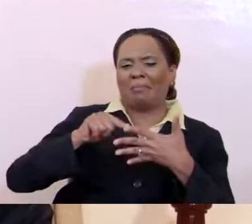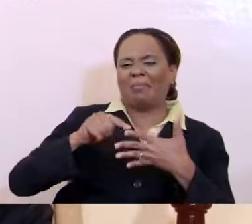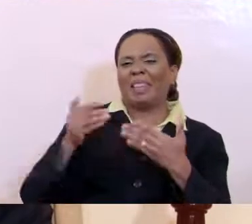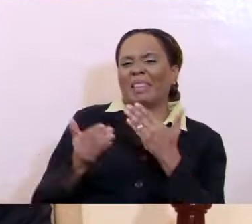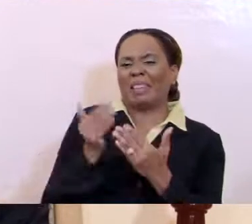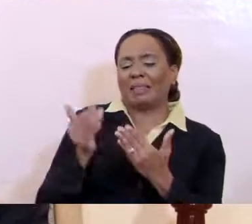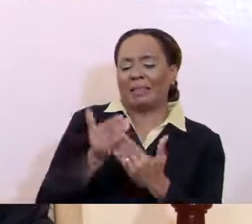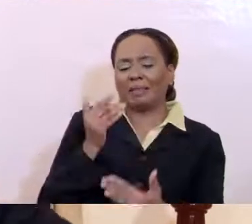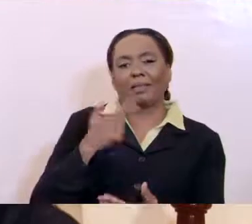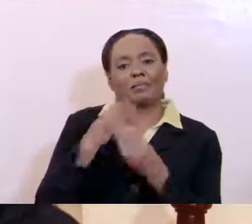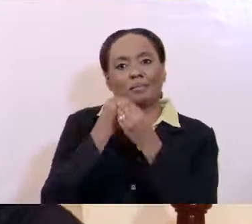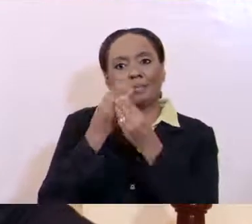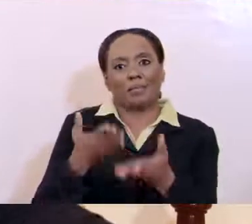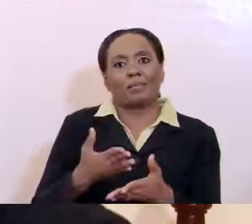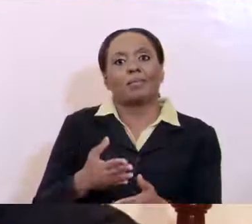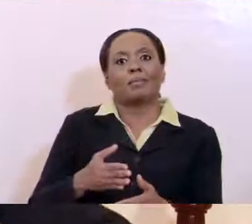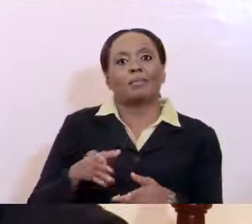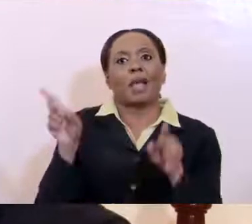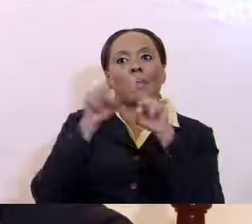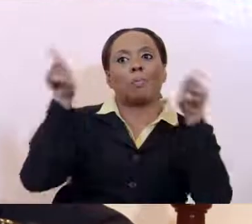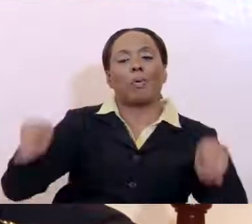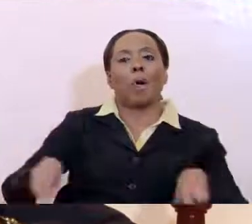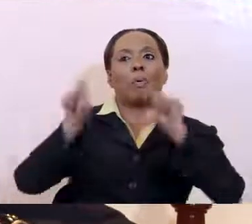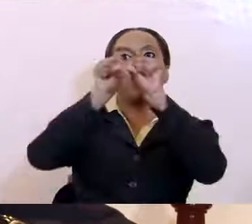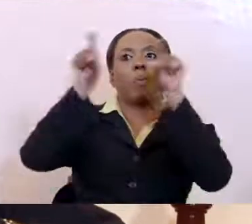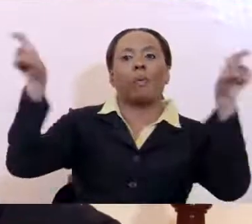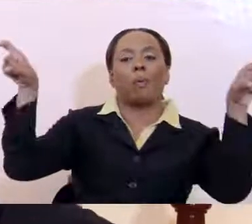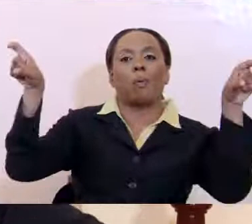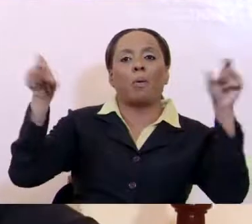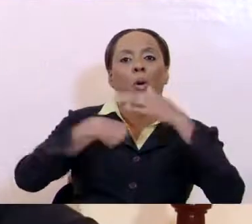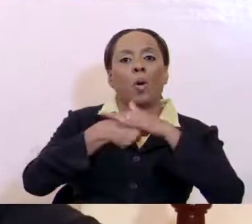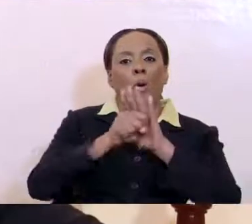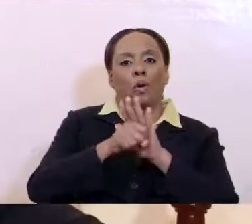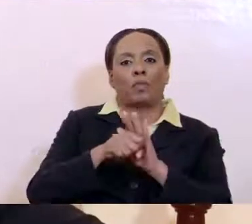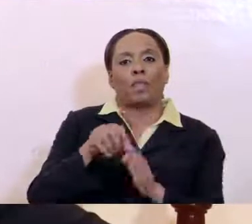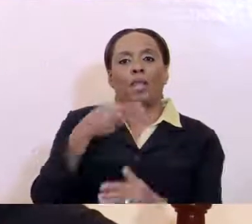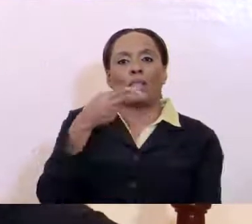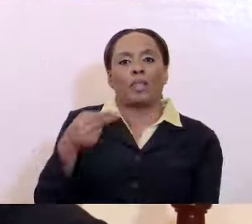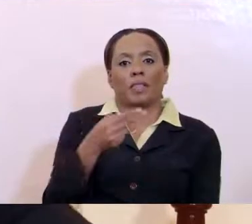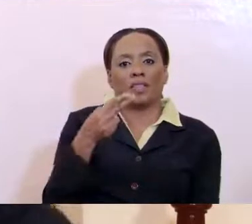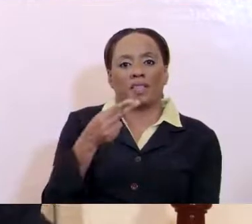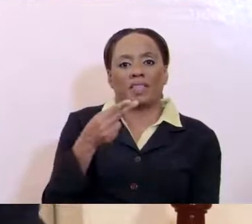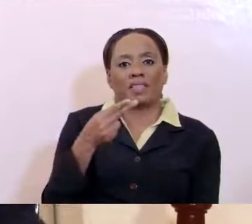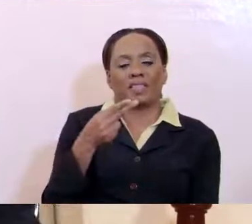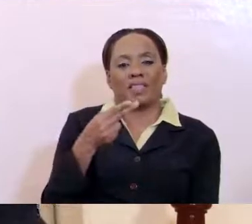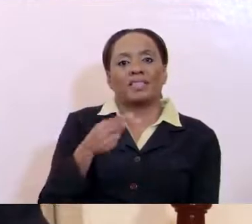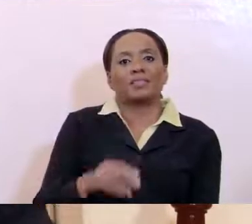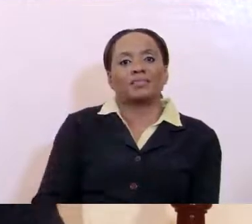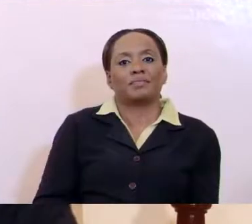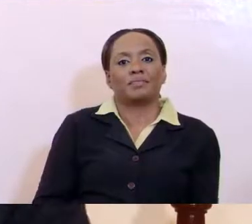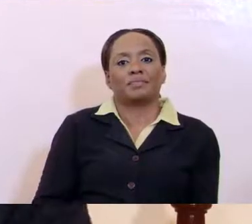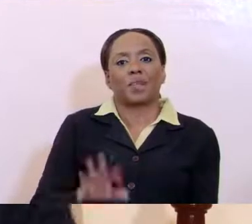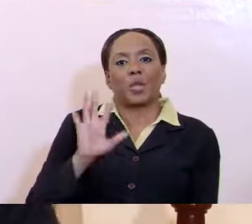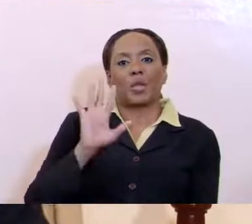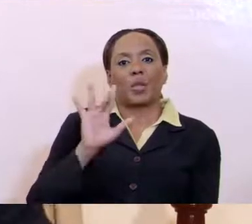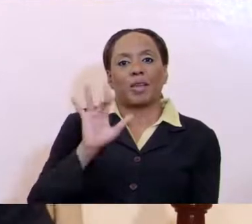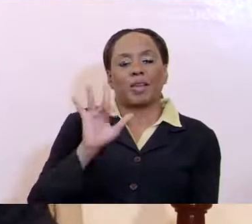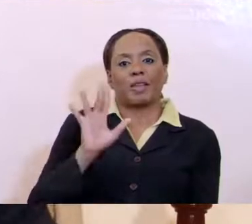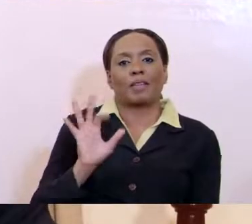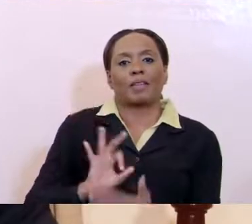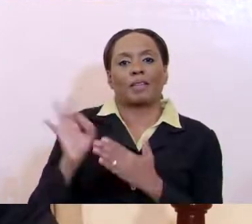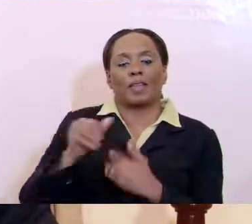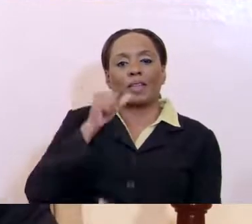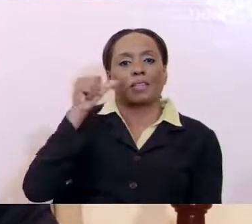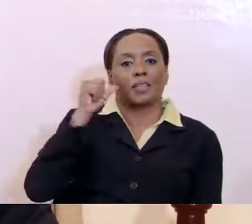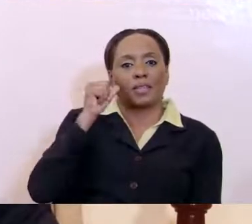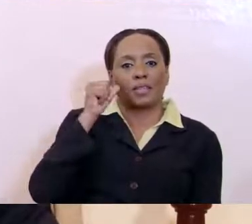to present the dashboard for Thursday, the 25th of February. So yesterday, Barbados recorded